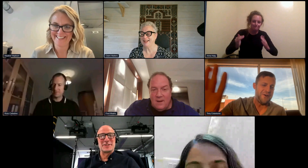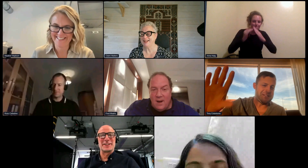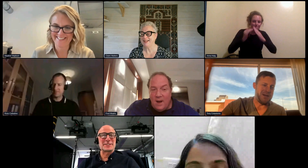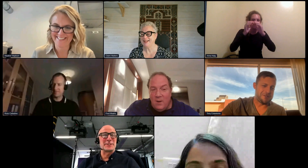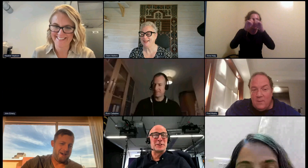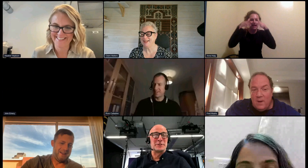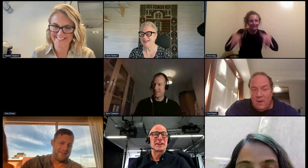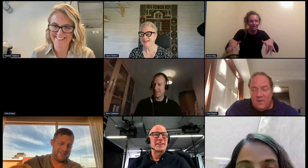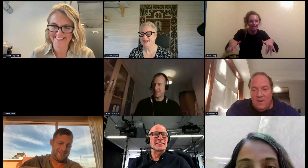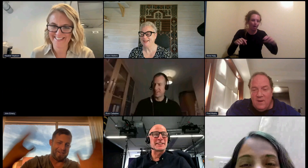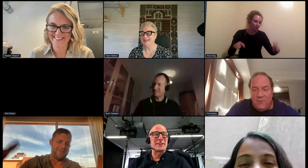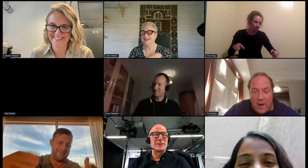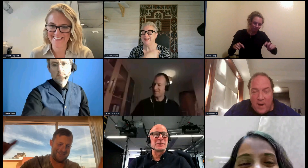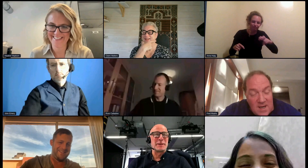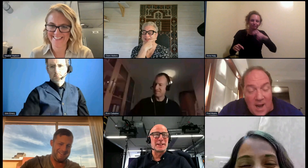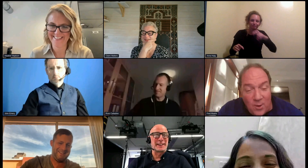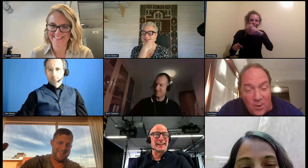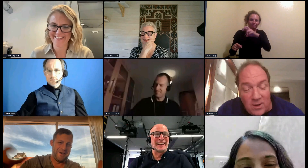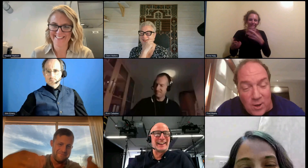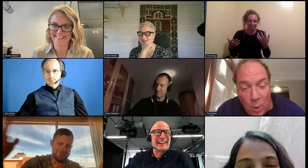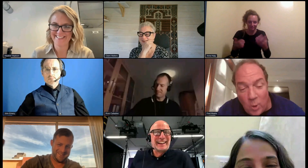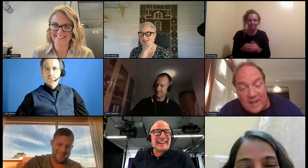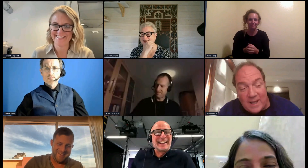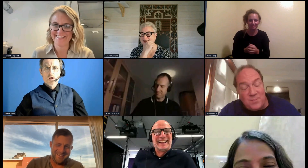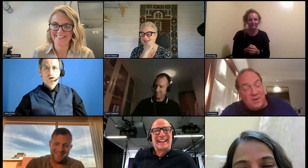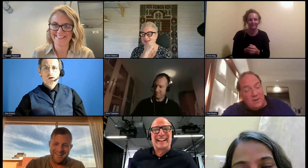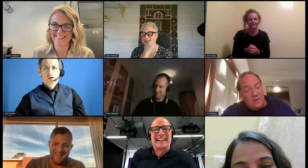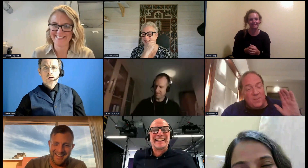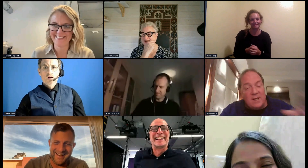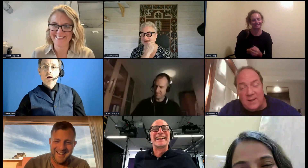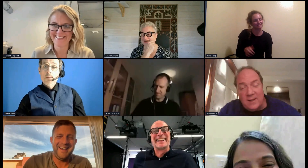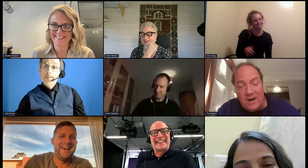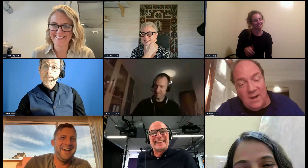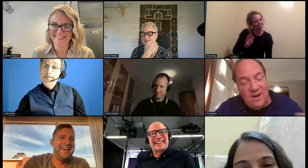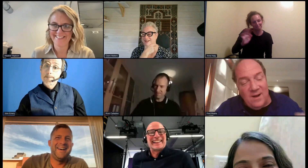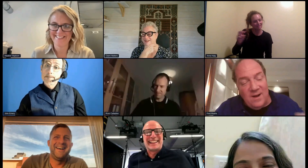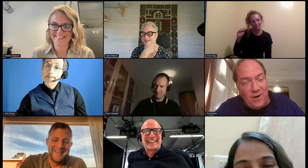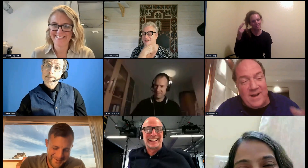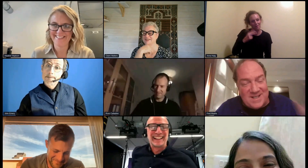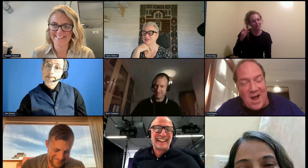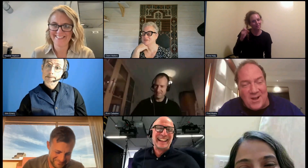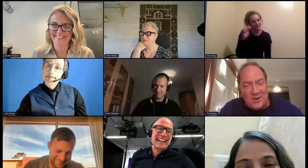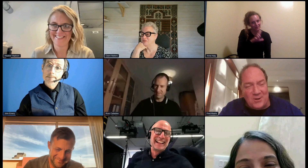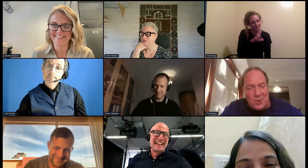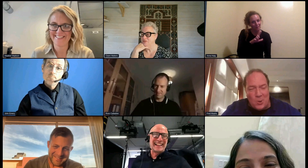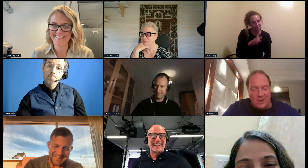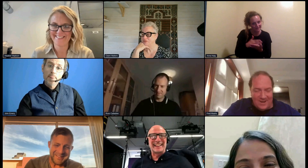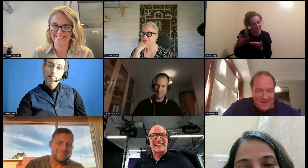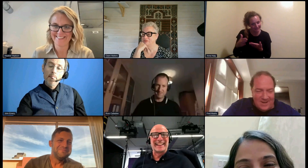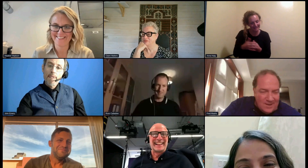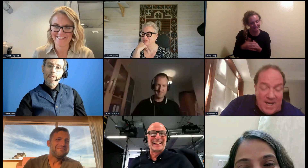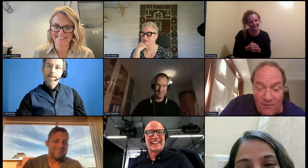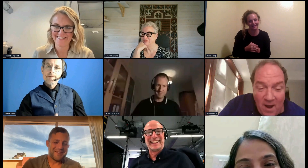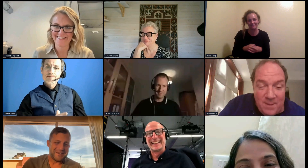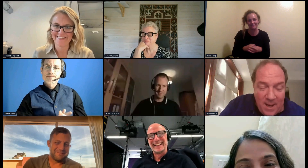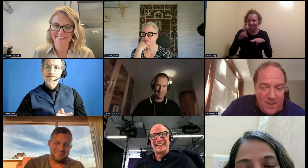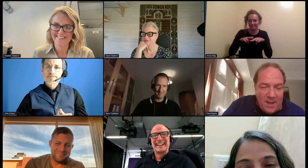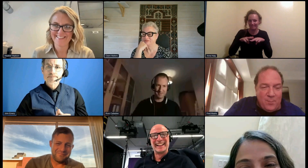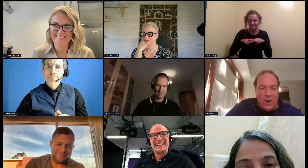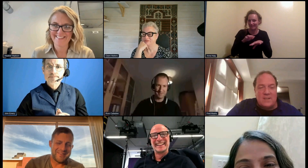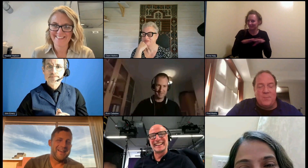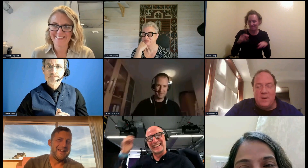the news. This isn't the Fred news. Is not going to look cool. Let's be clear. Fred is not going to look cool. Terrified